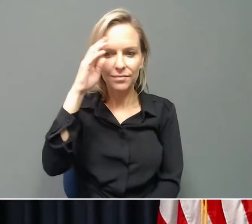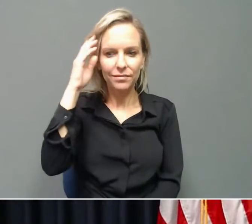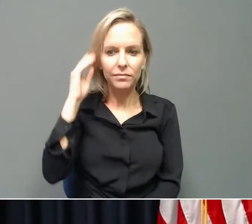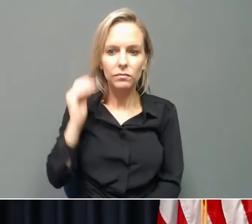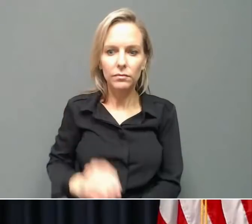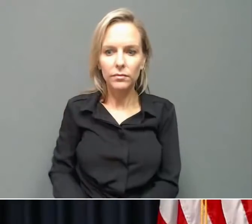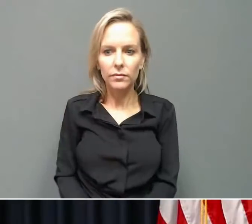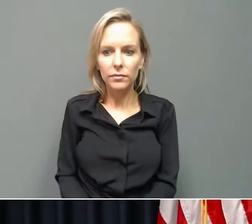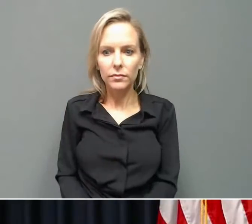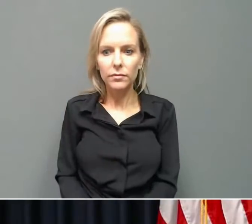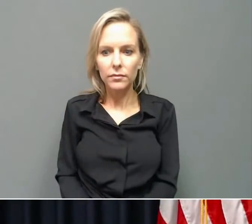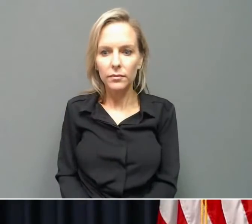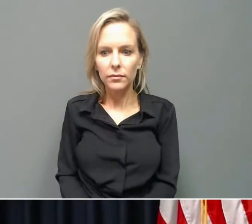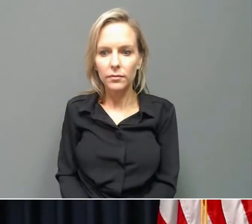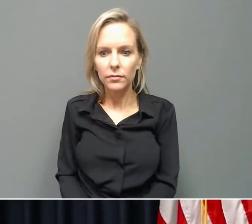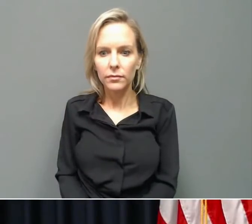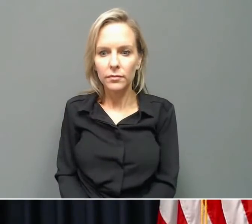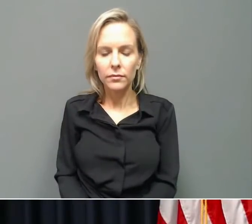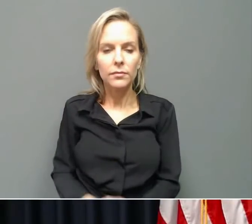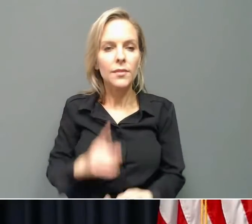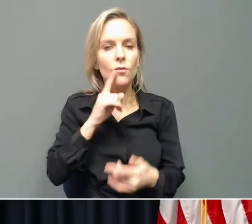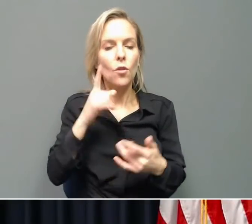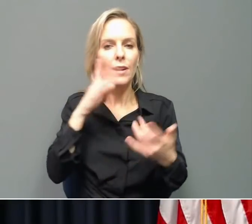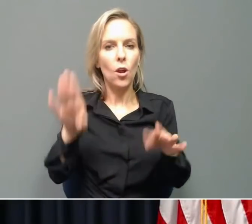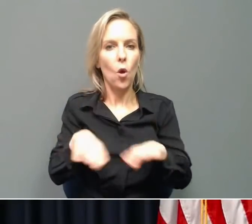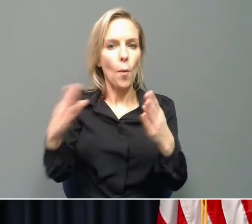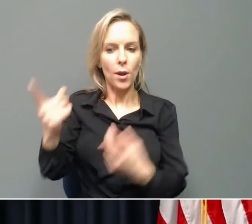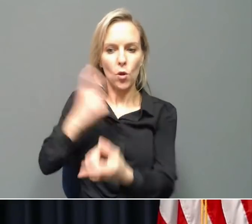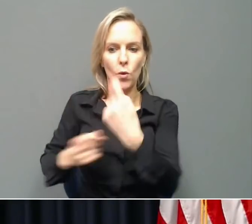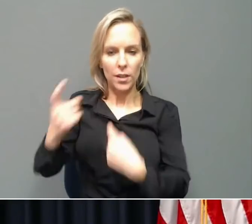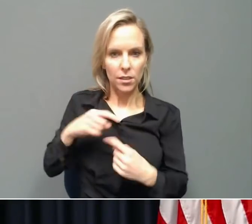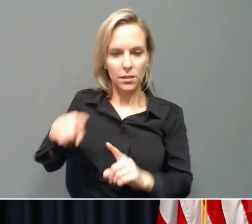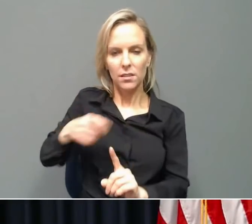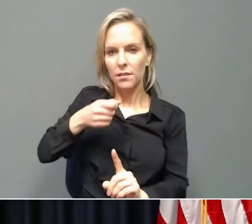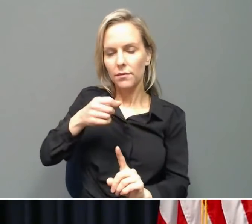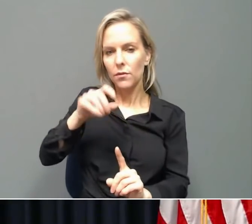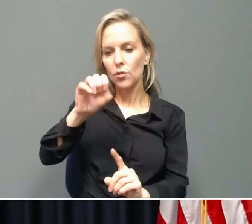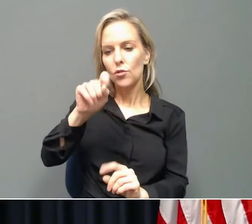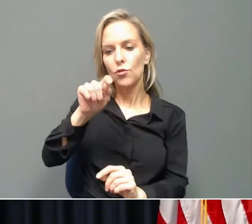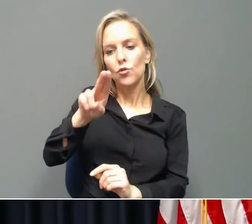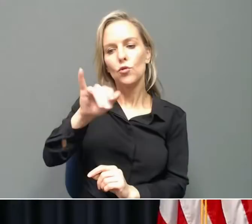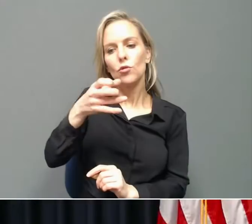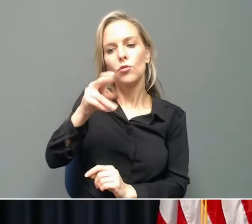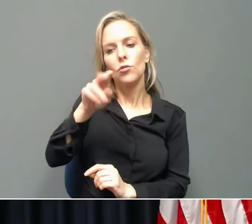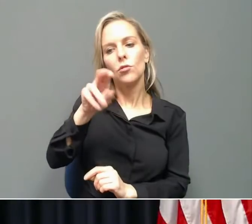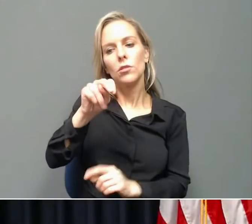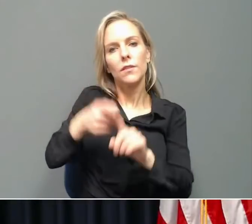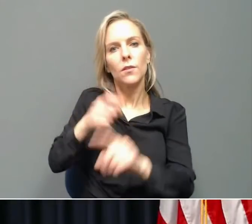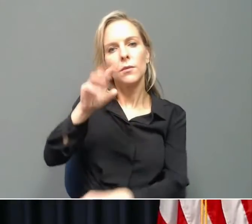We'll open it up to questions, starting with Stu Johnson from WEKU.